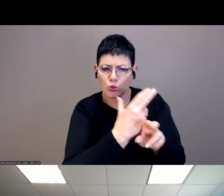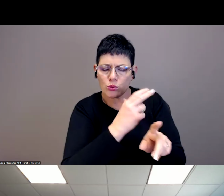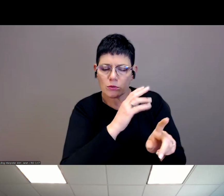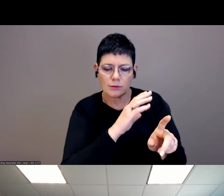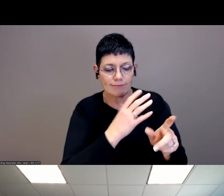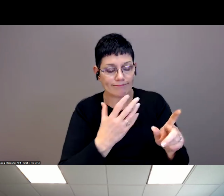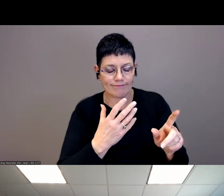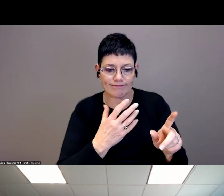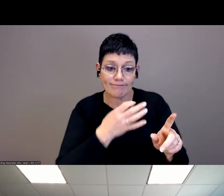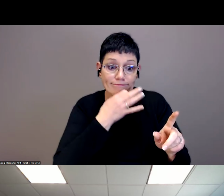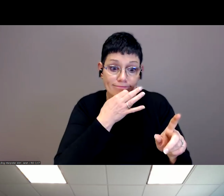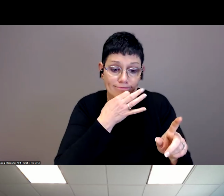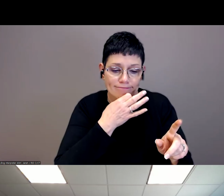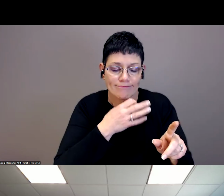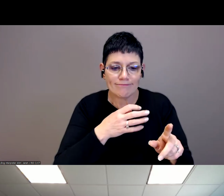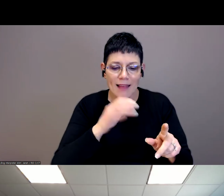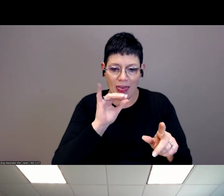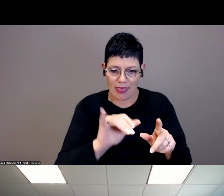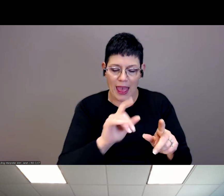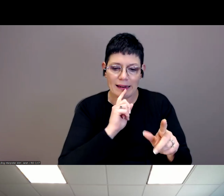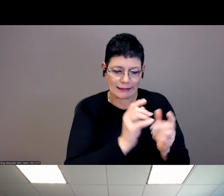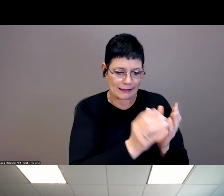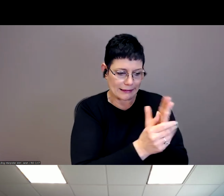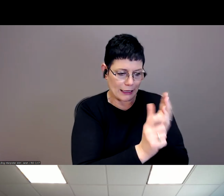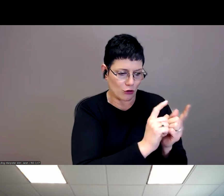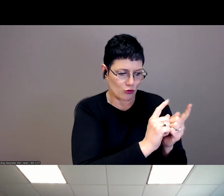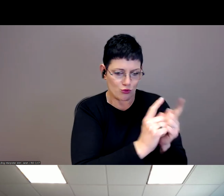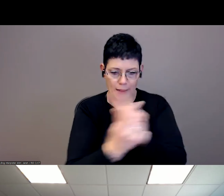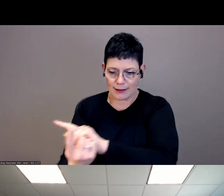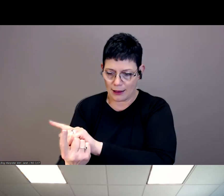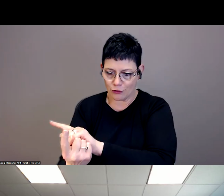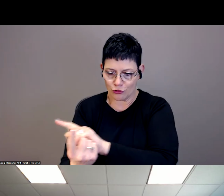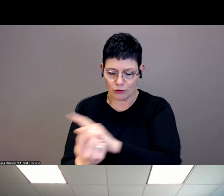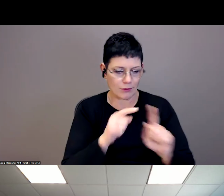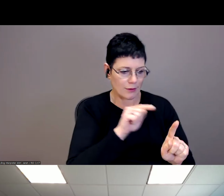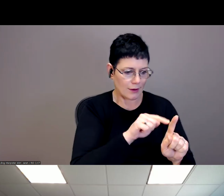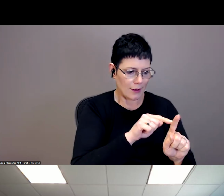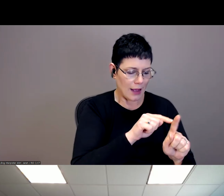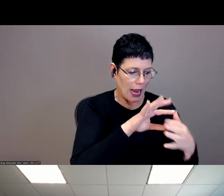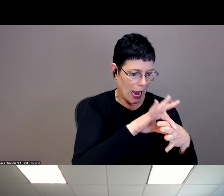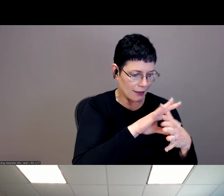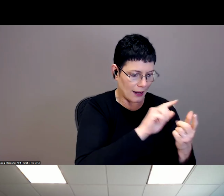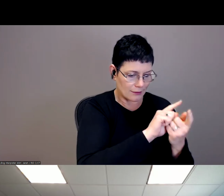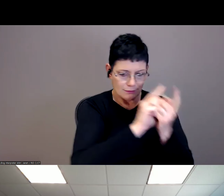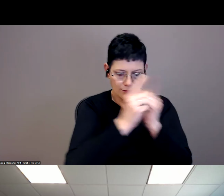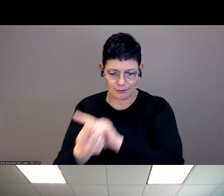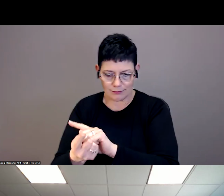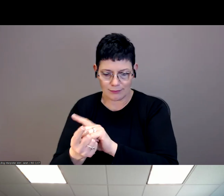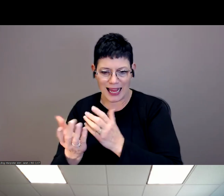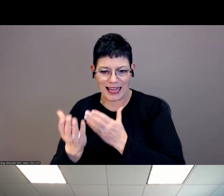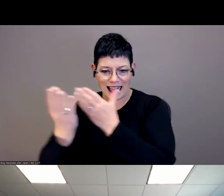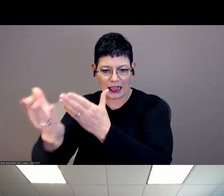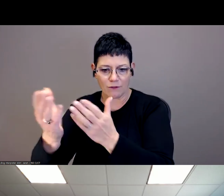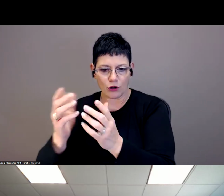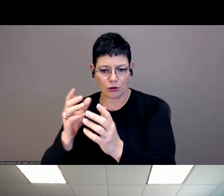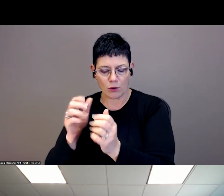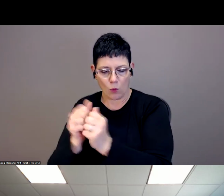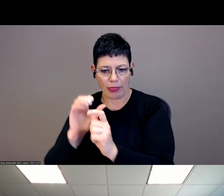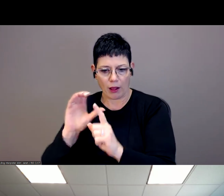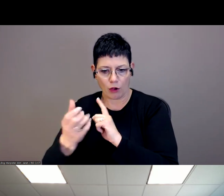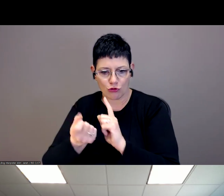basically translation. It's still translated into culture. Yeah. Go ahead, Yeah,